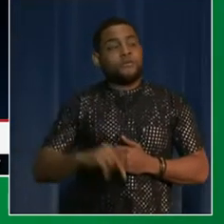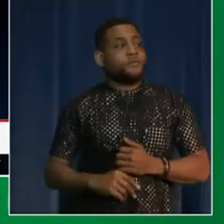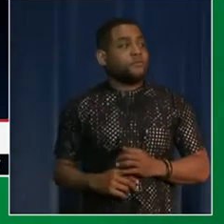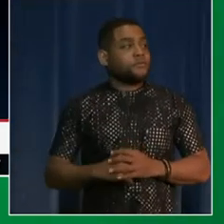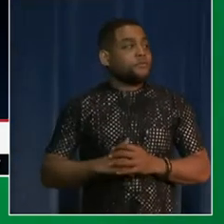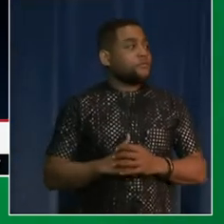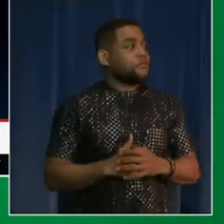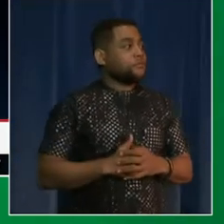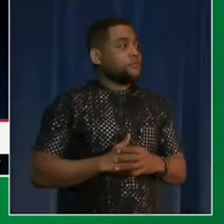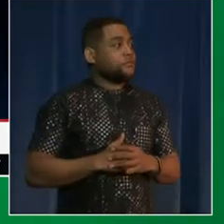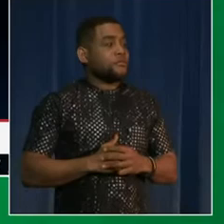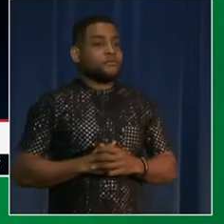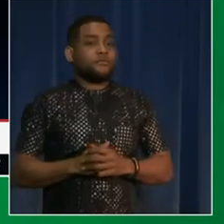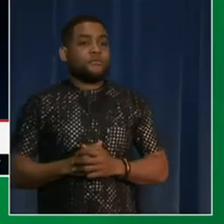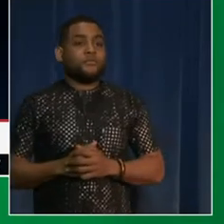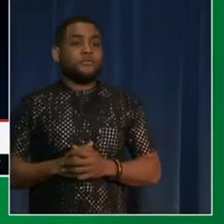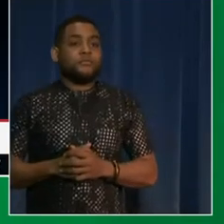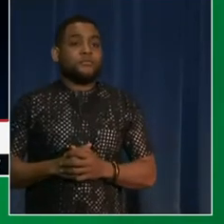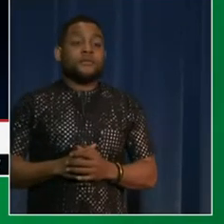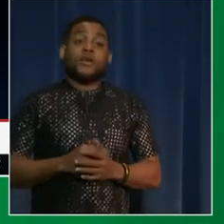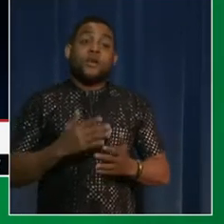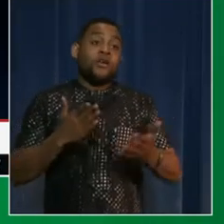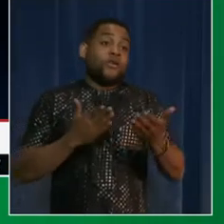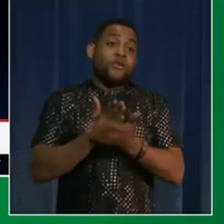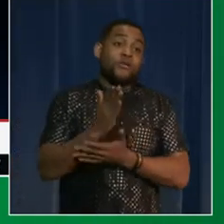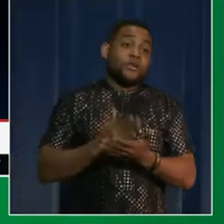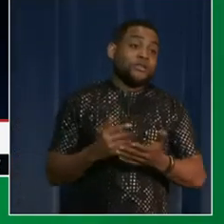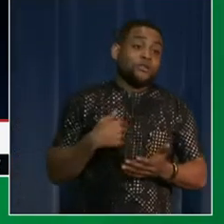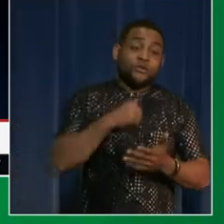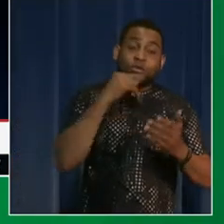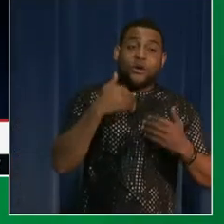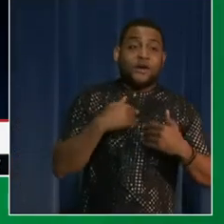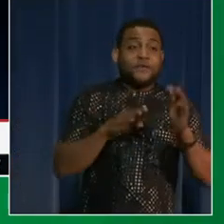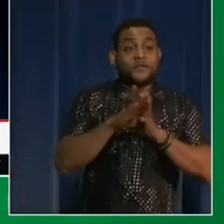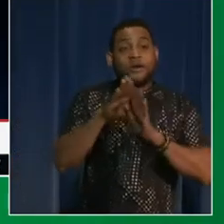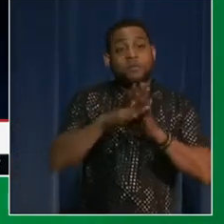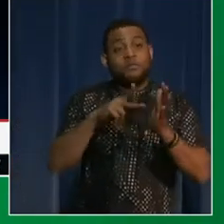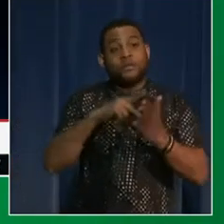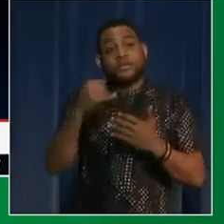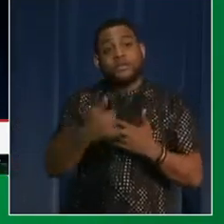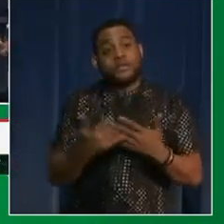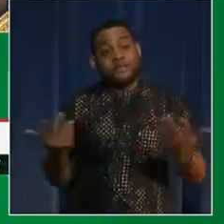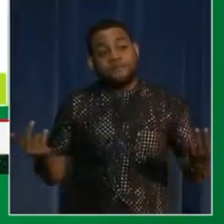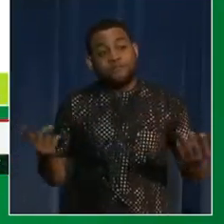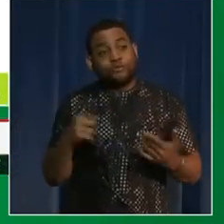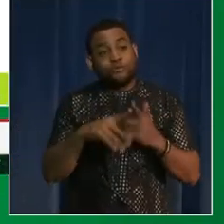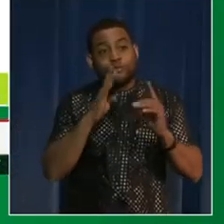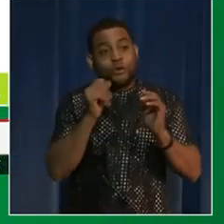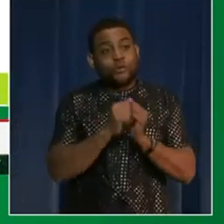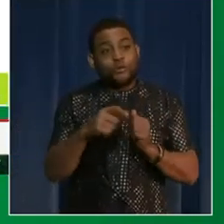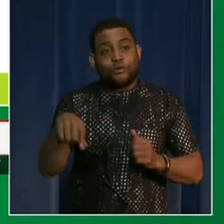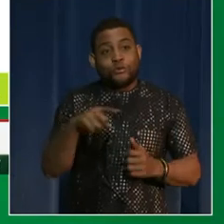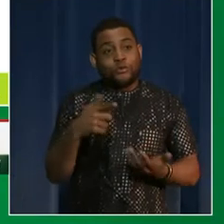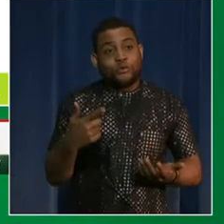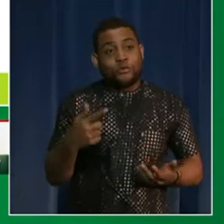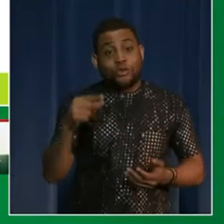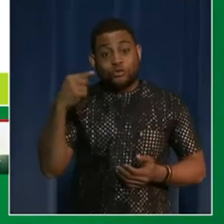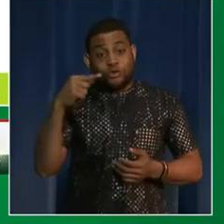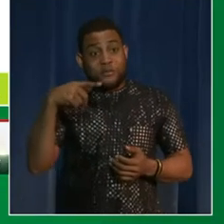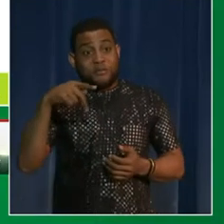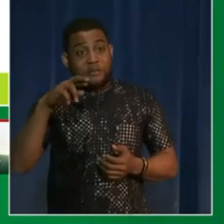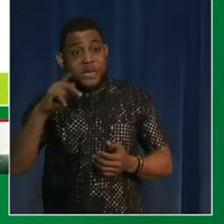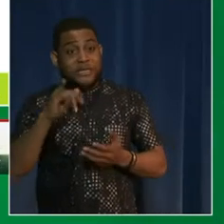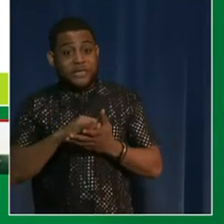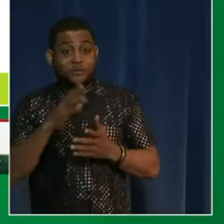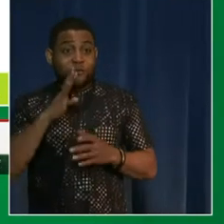All right, so I don't have a development project to share. Green Bank, that's not us either. But